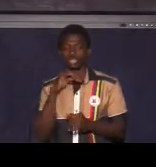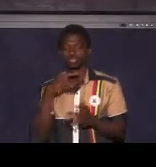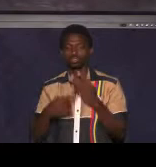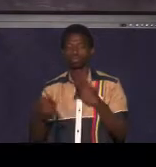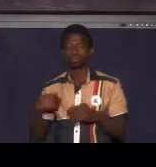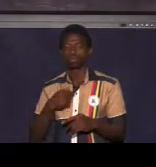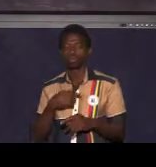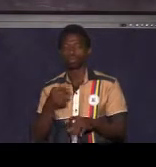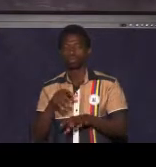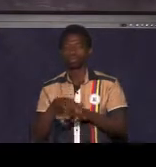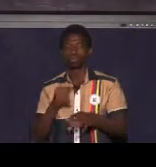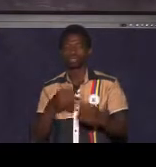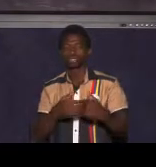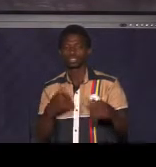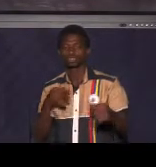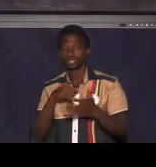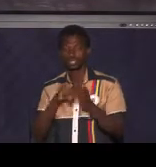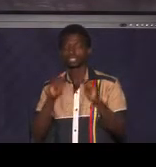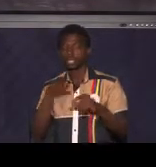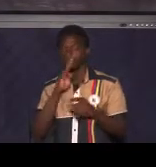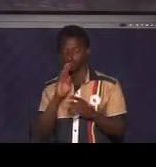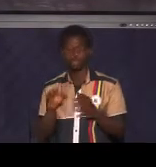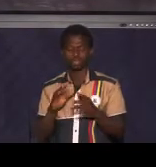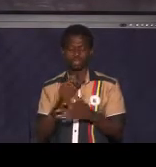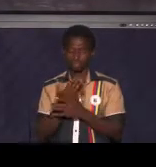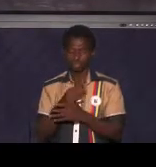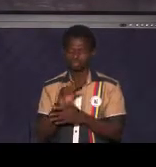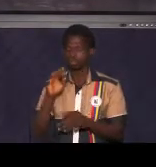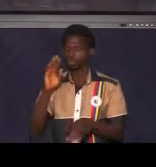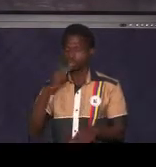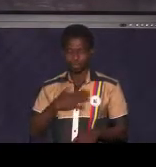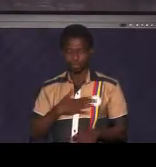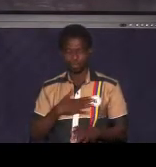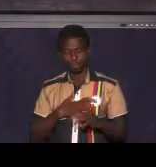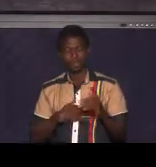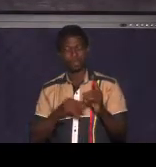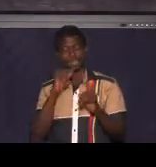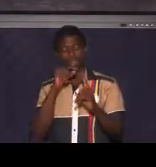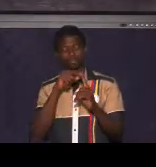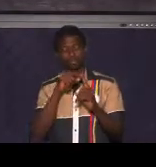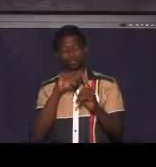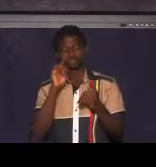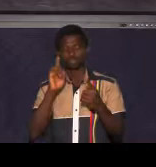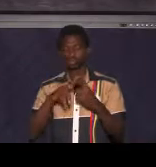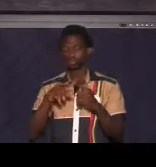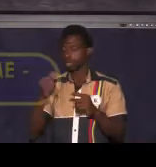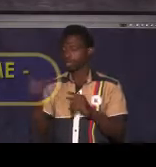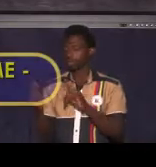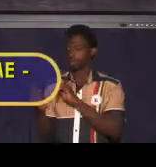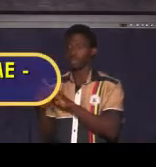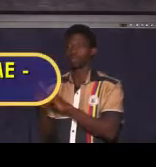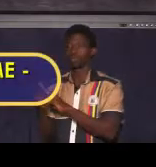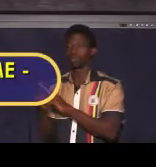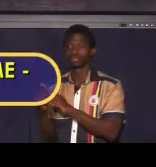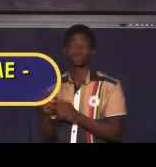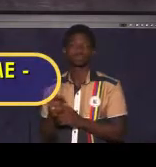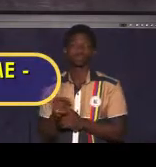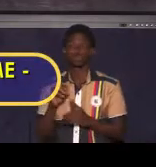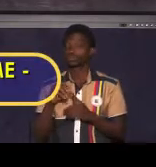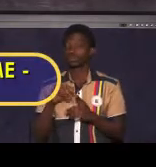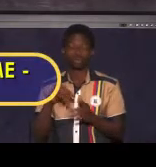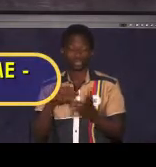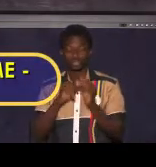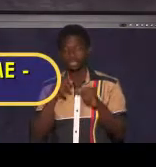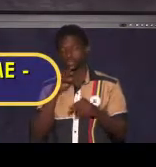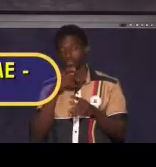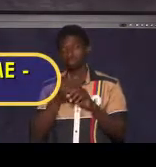could also be the distance from one end of my finger to the other end, or from this point, one side of my finger to the other point,